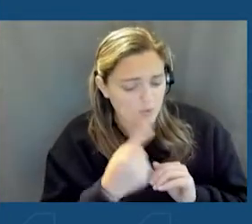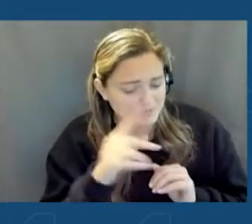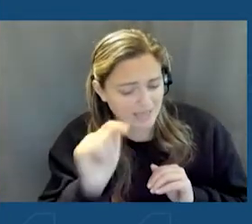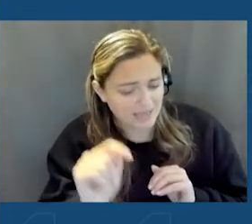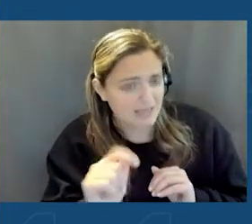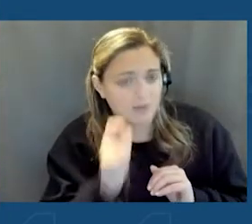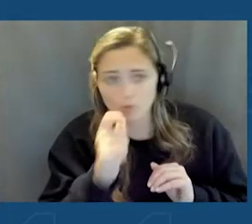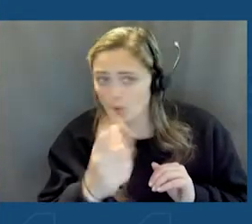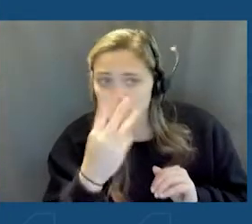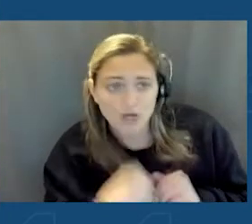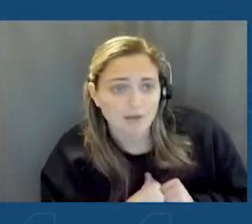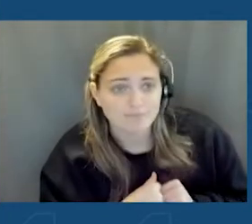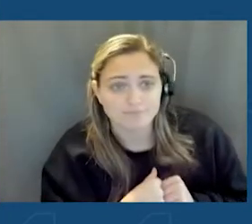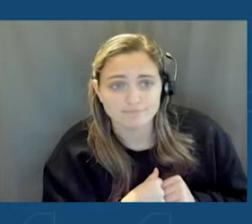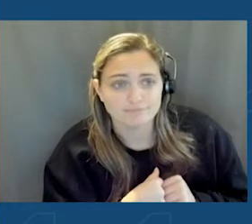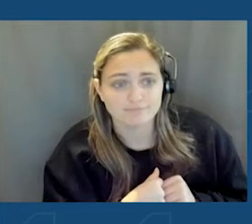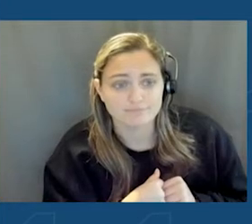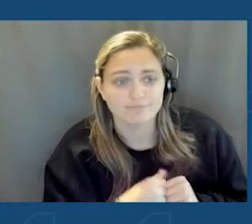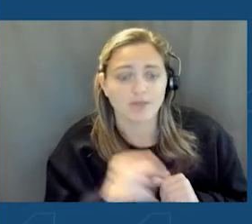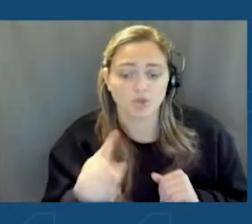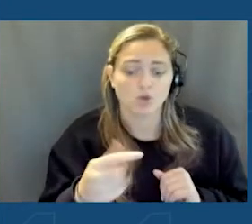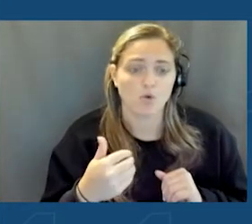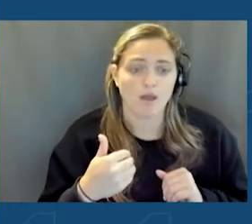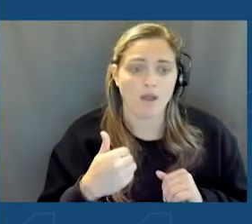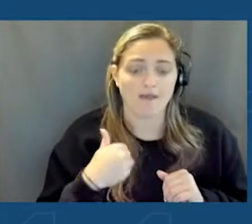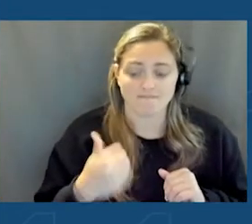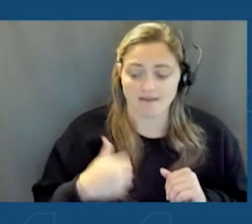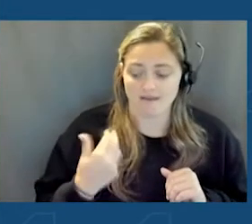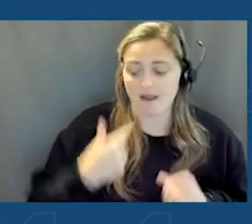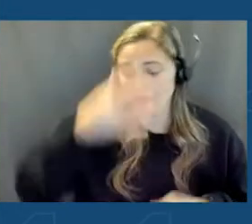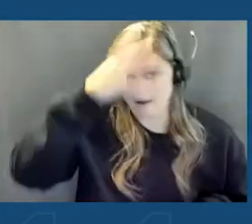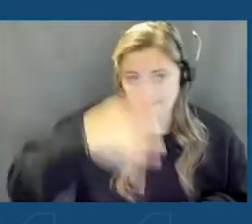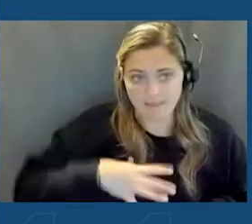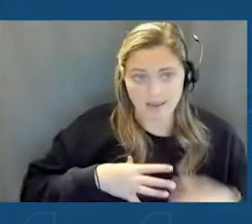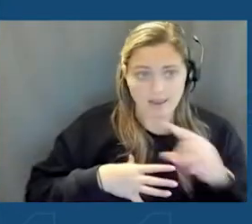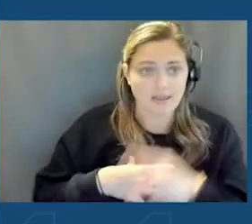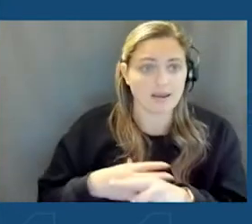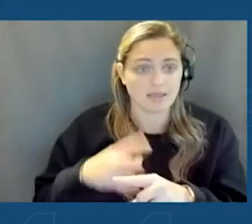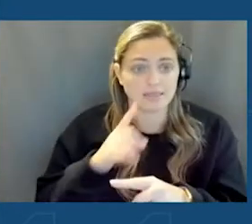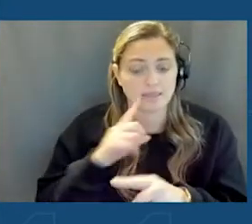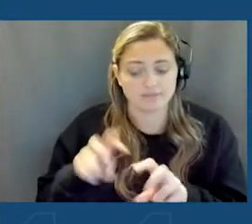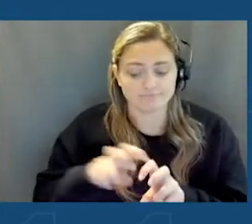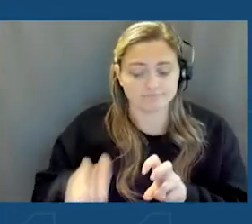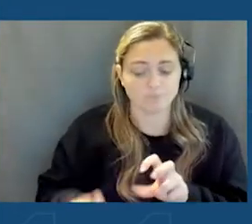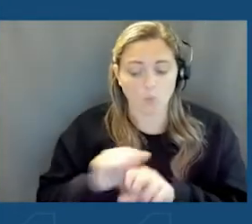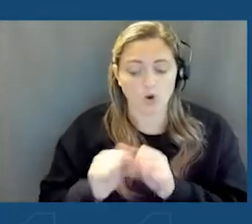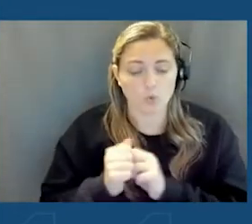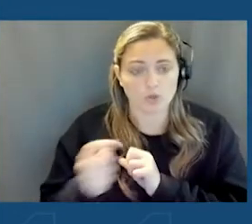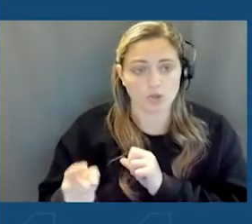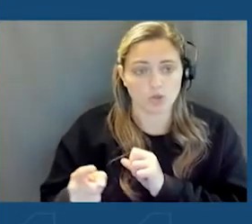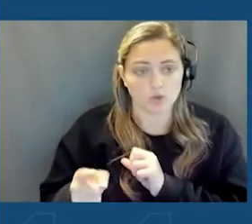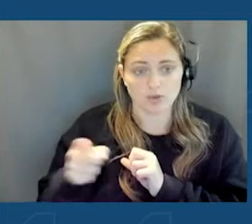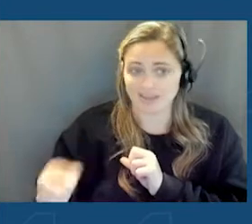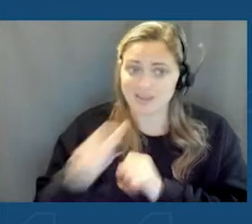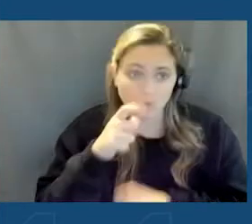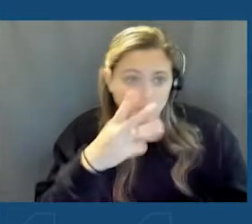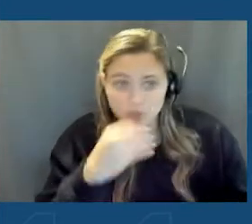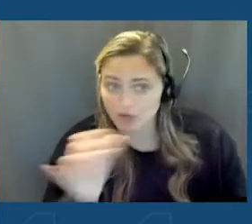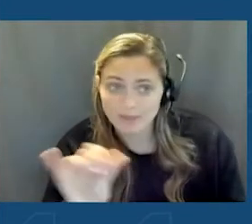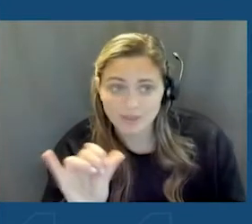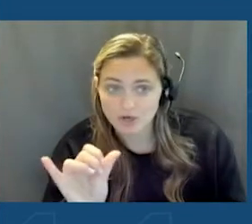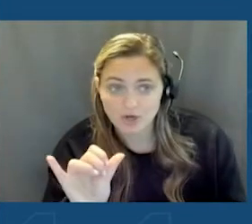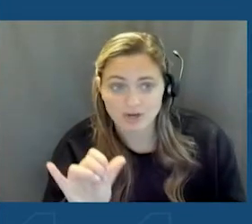up. And you have a young man here that's beside you, that's working with you. He's not going to shut up either. And